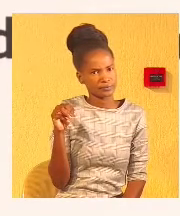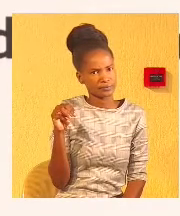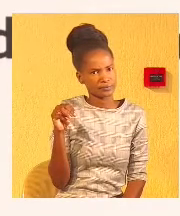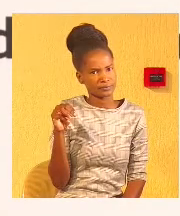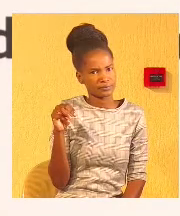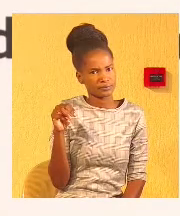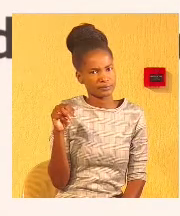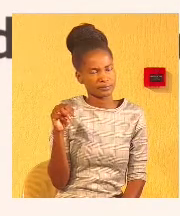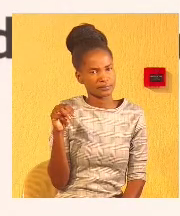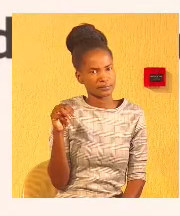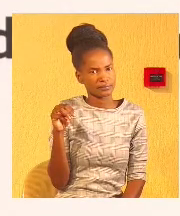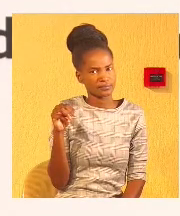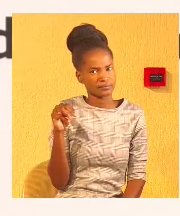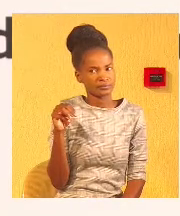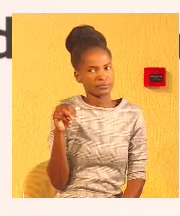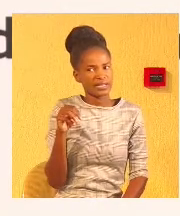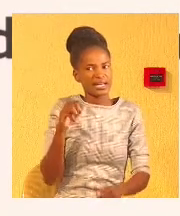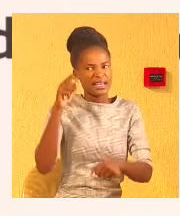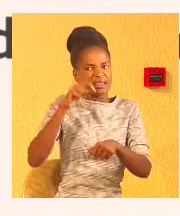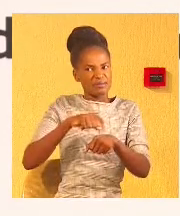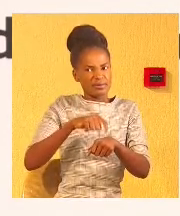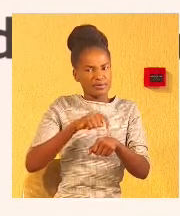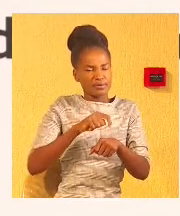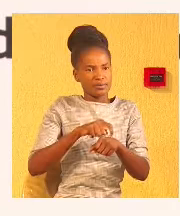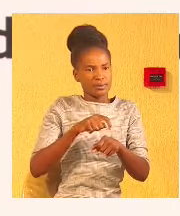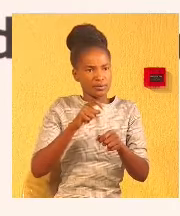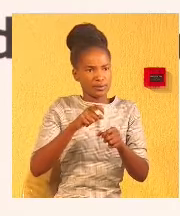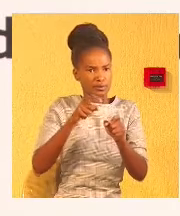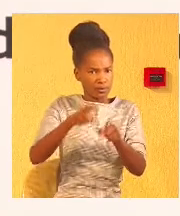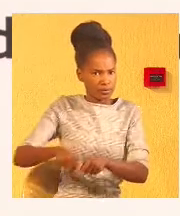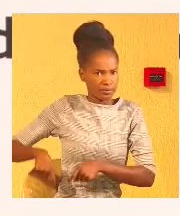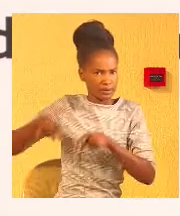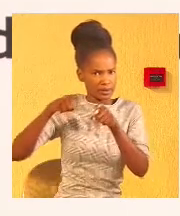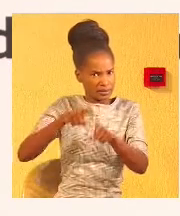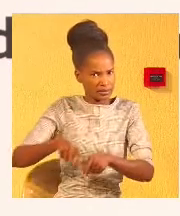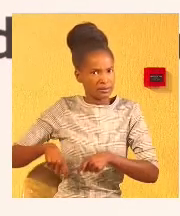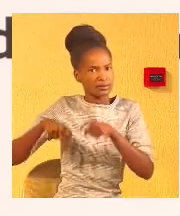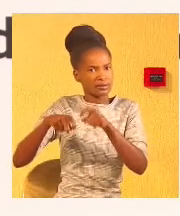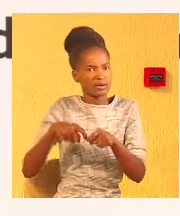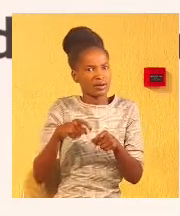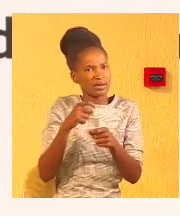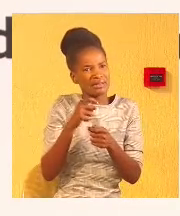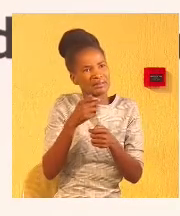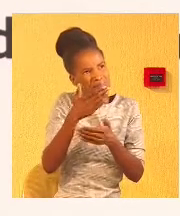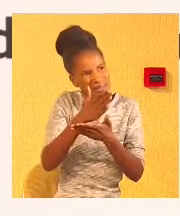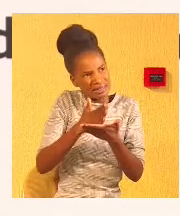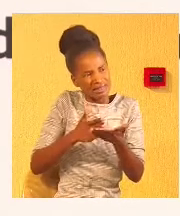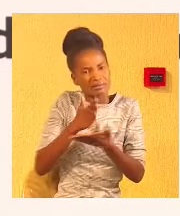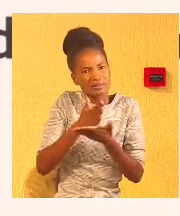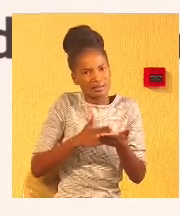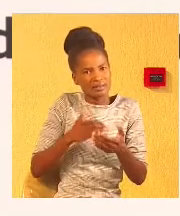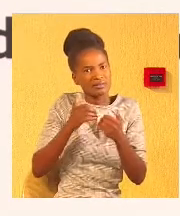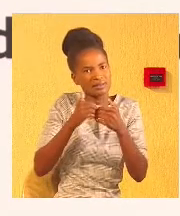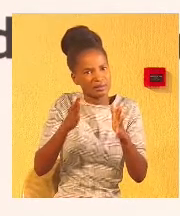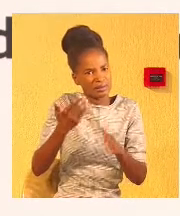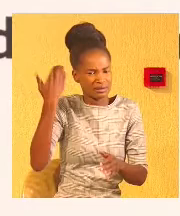time, the cropping season was already halfway through. As such,